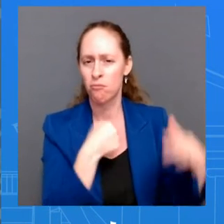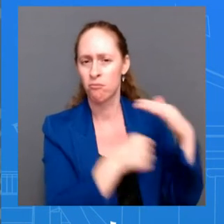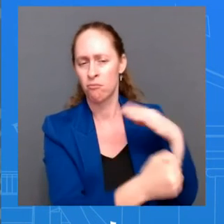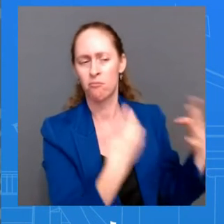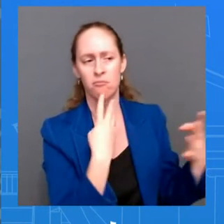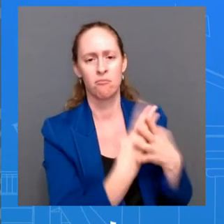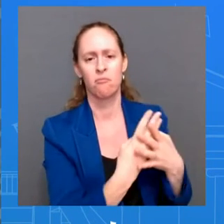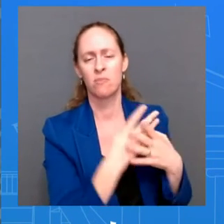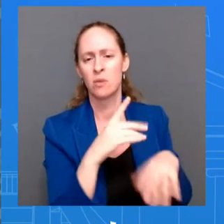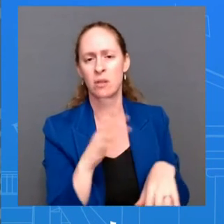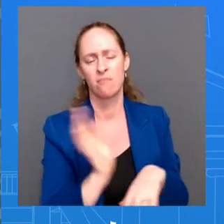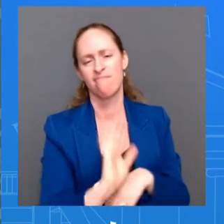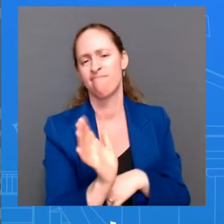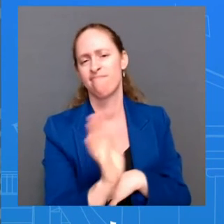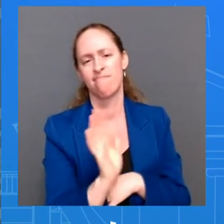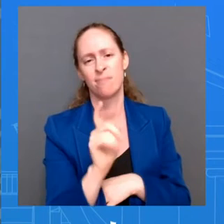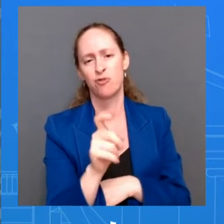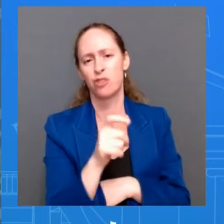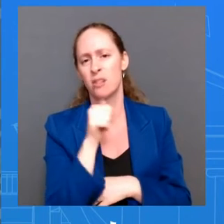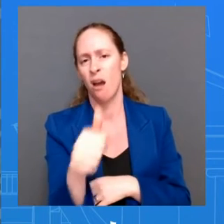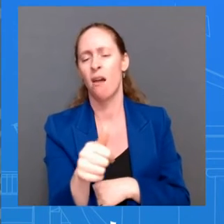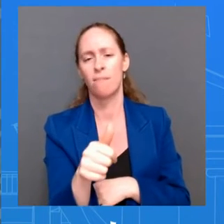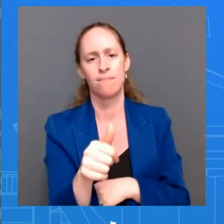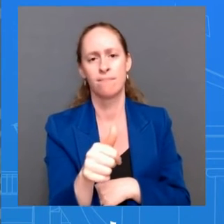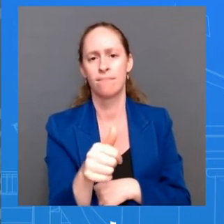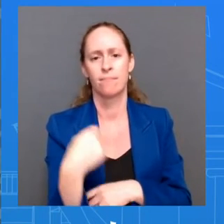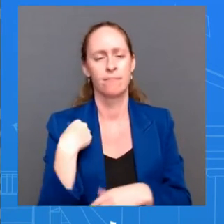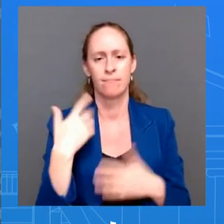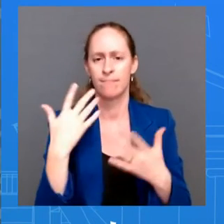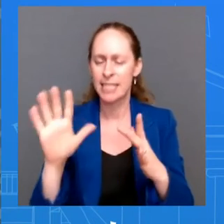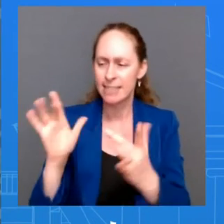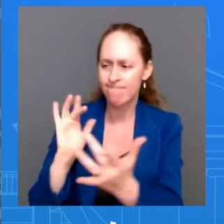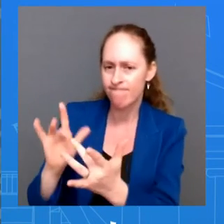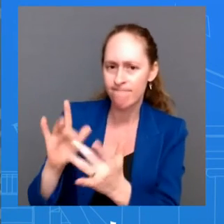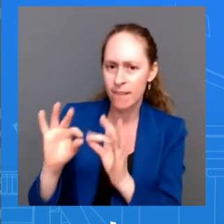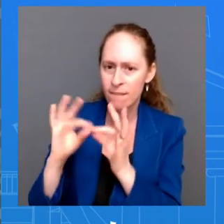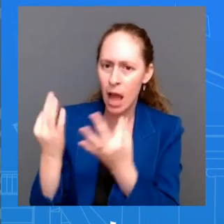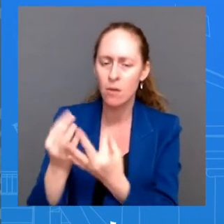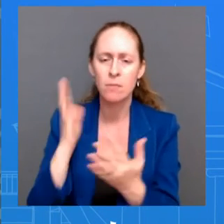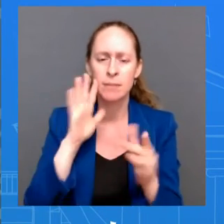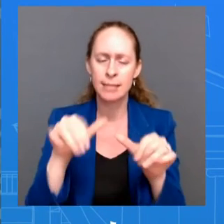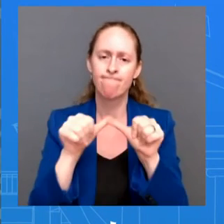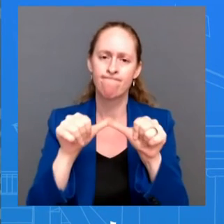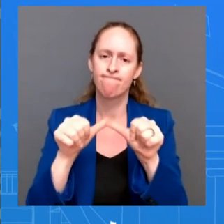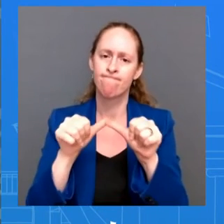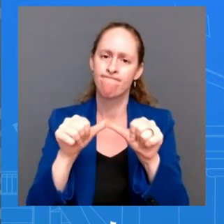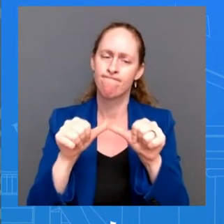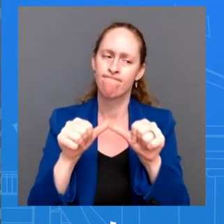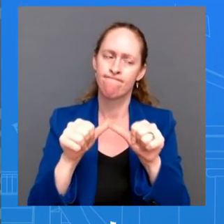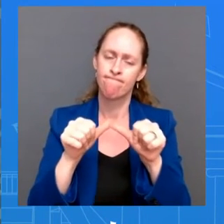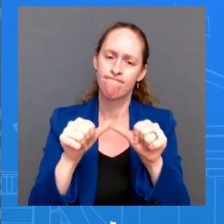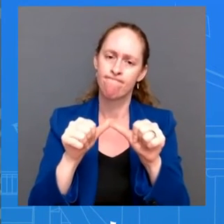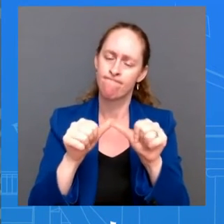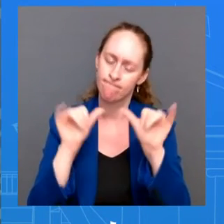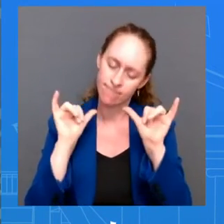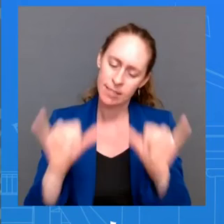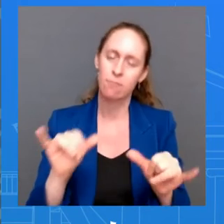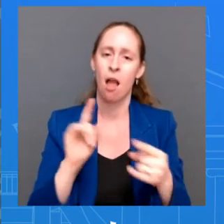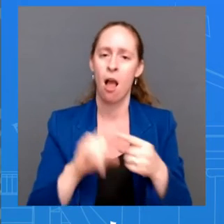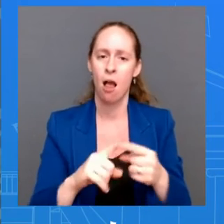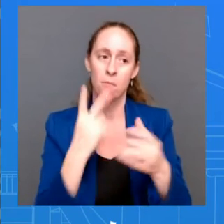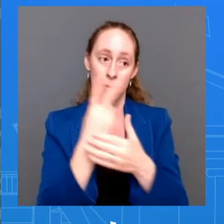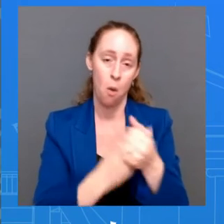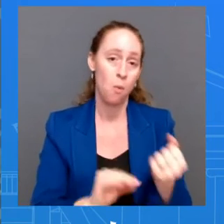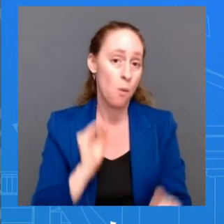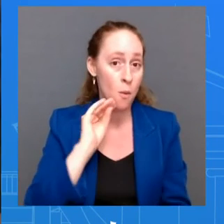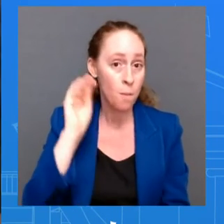work to get them back. I'm just going to go ahead, Stephen. Thanks. Congresswoman Maloney, who chairs the House Oversight Committee, sent a